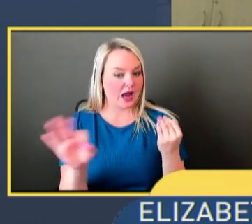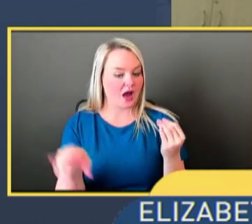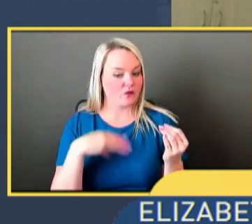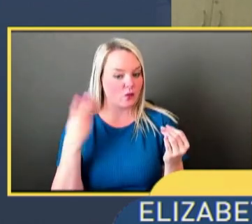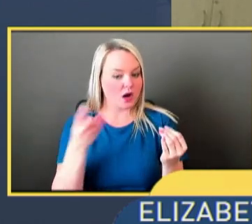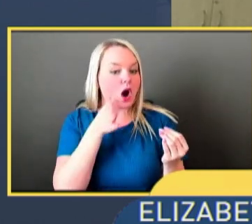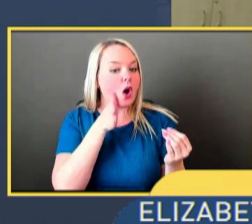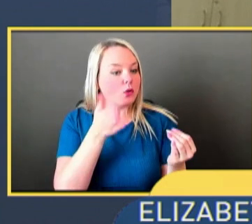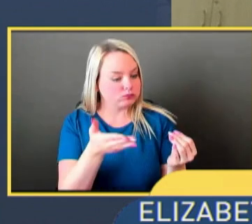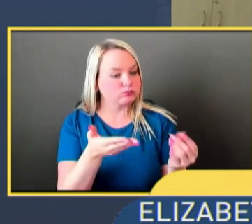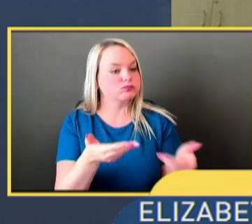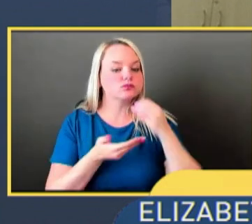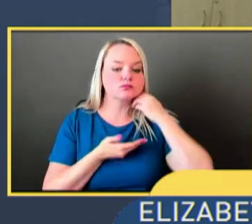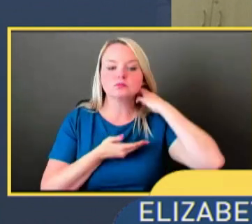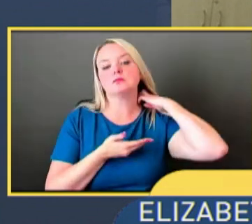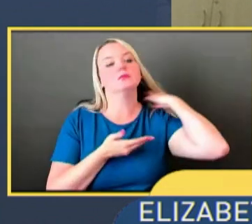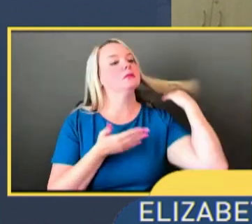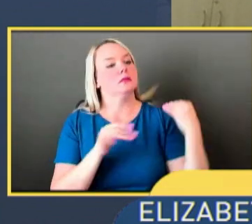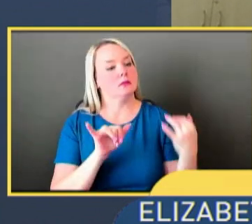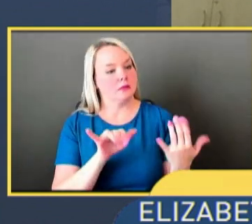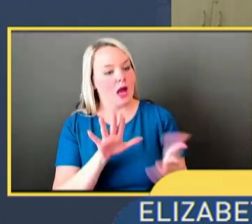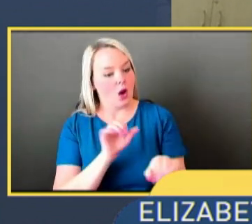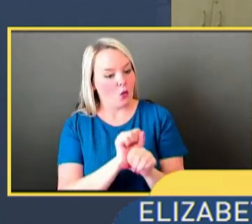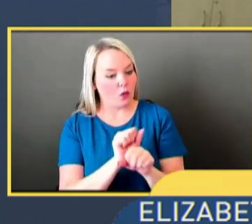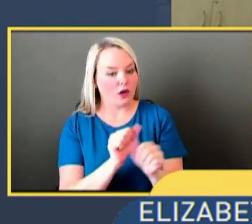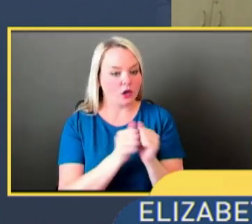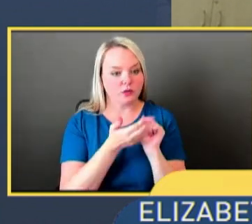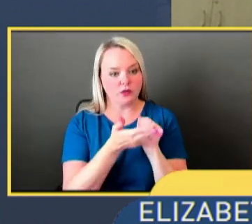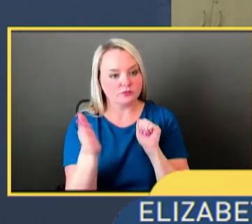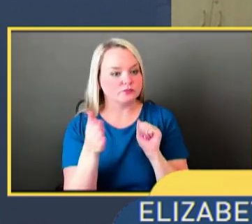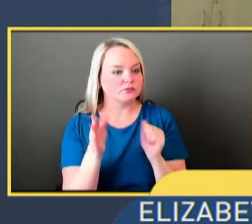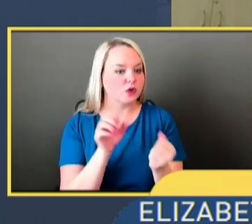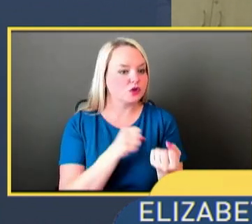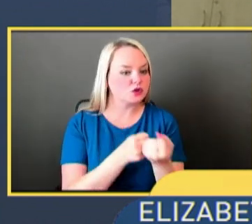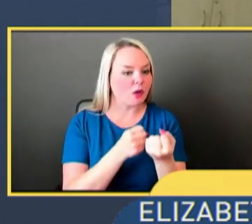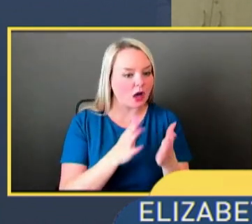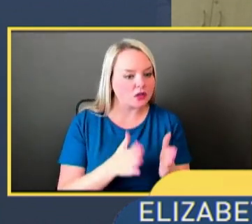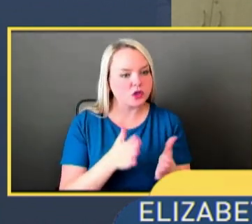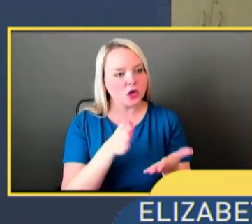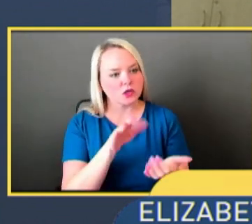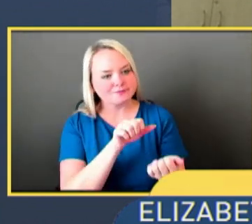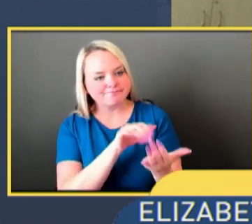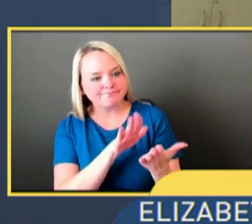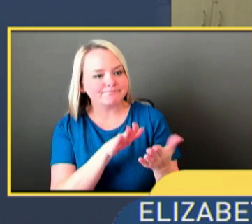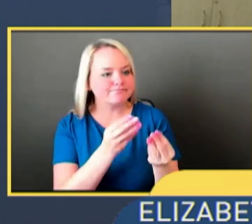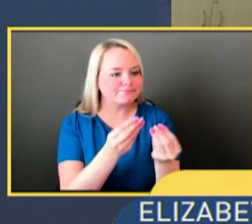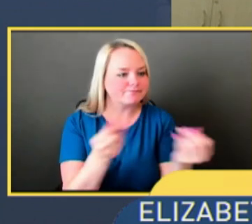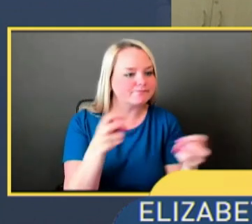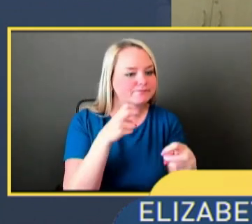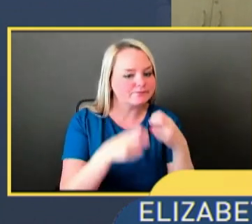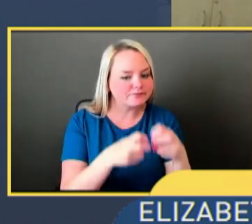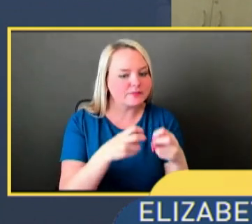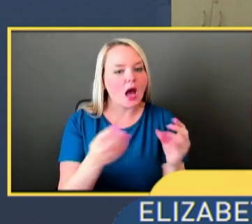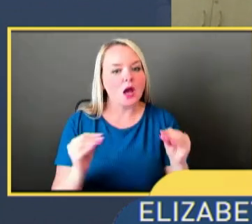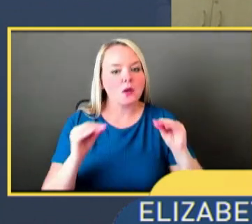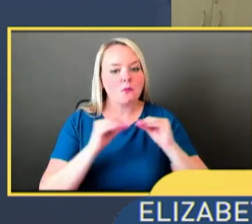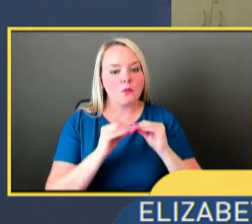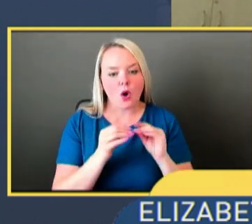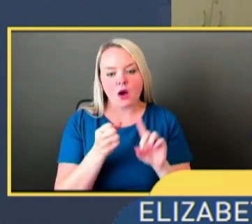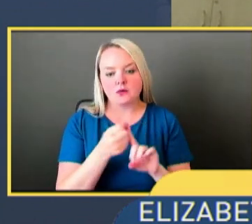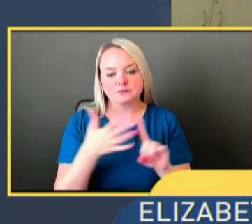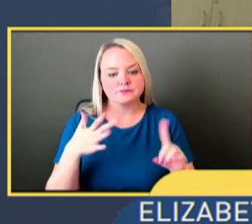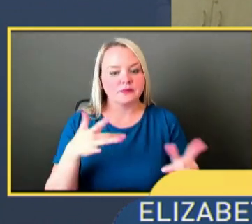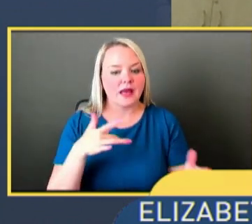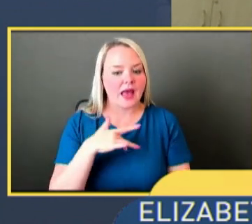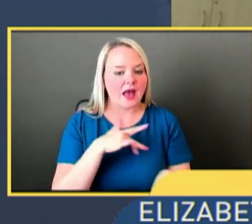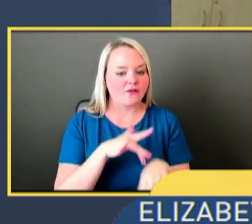the opportunity to work with bill sponsors to address our concerns and expand access to stock